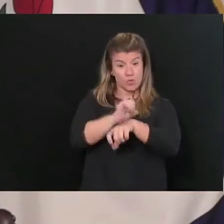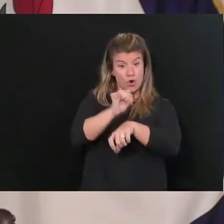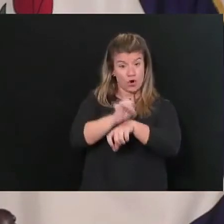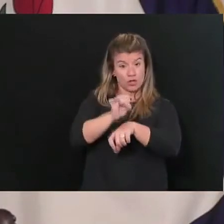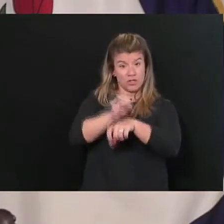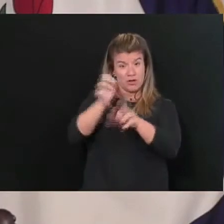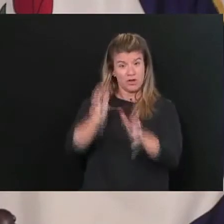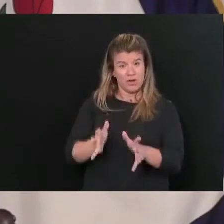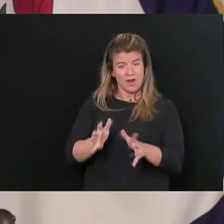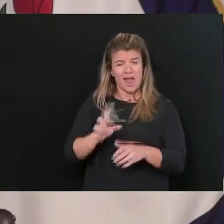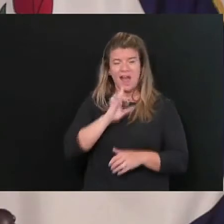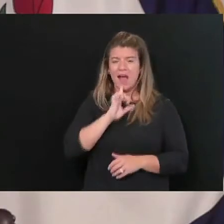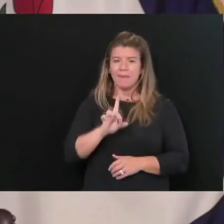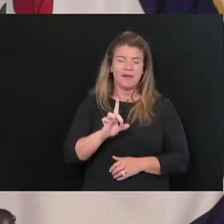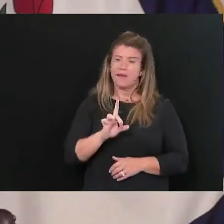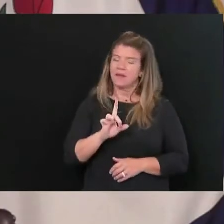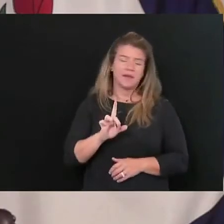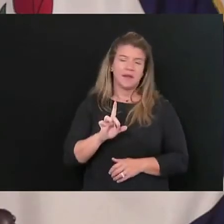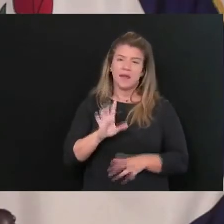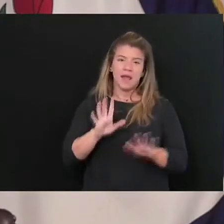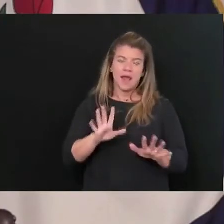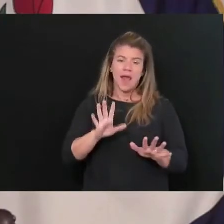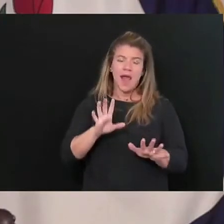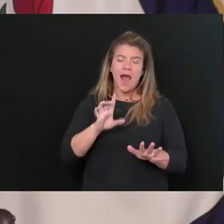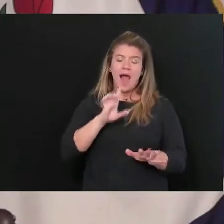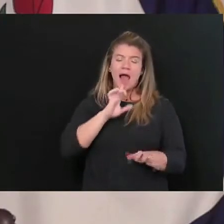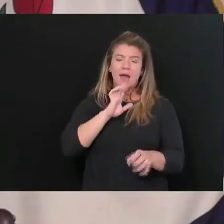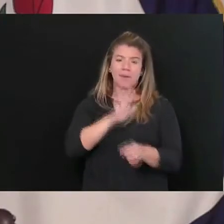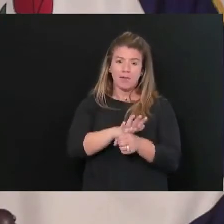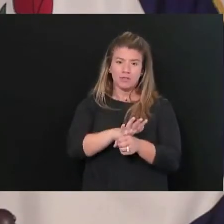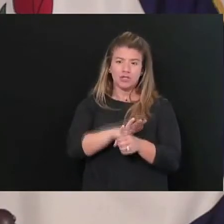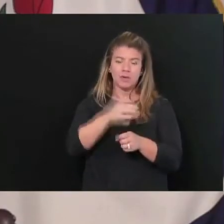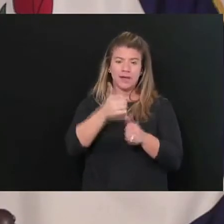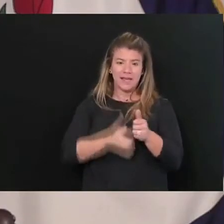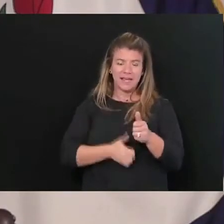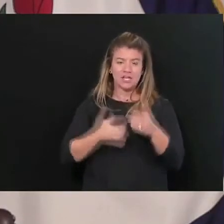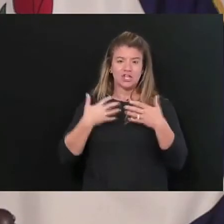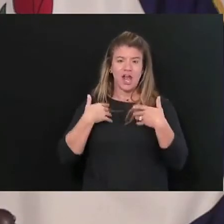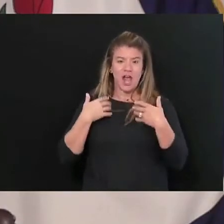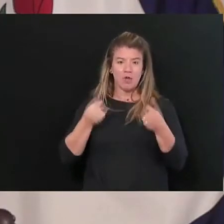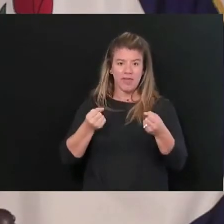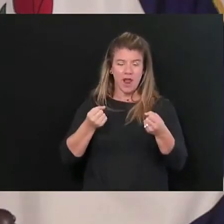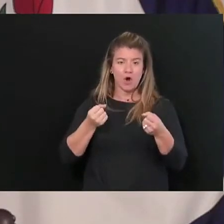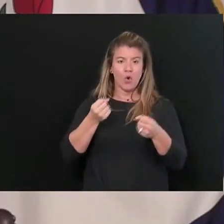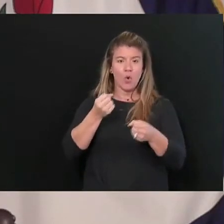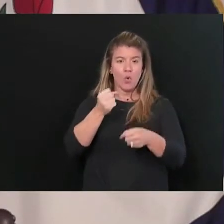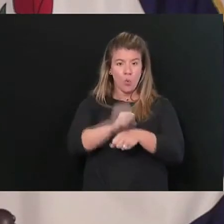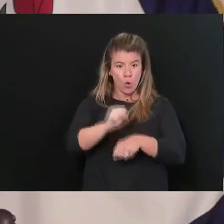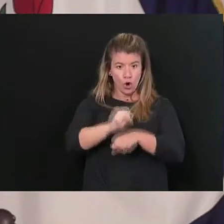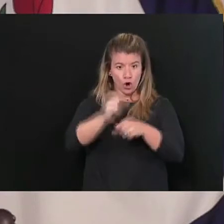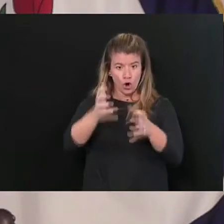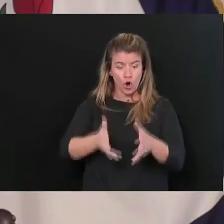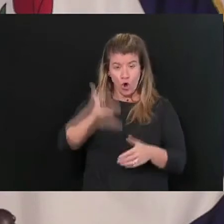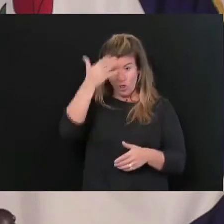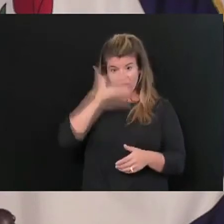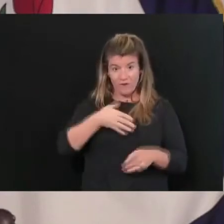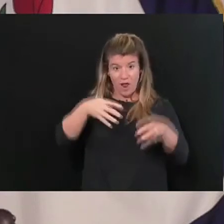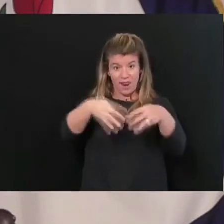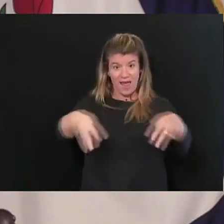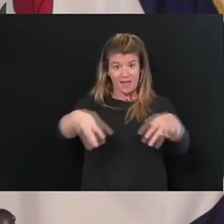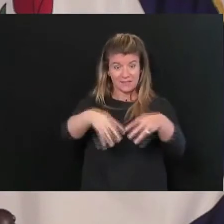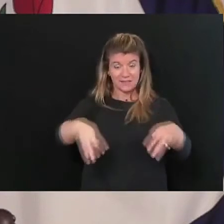that, I mean, I'll promise you, every healthcare worker on the front lines or on